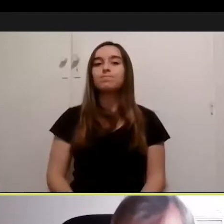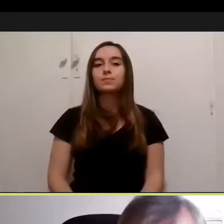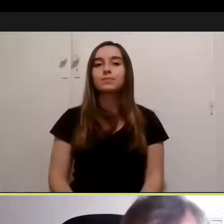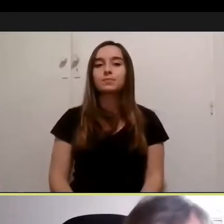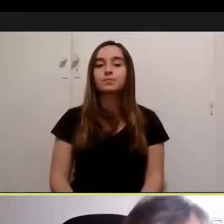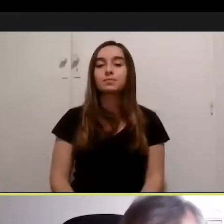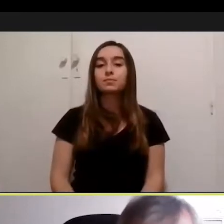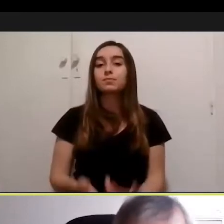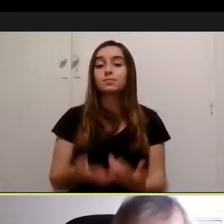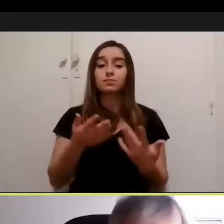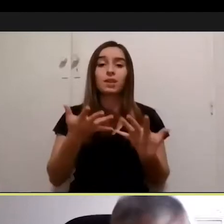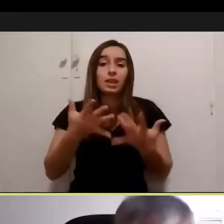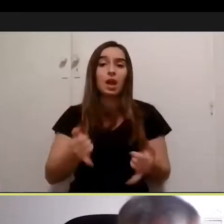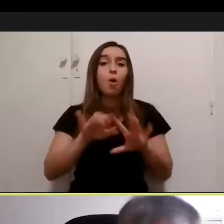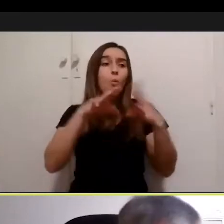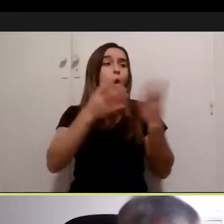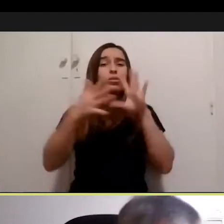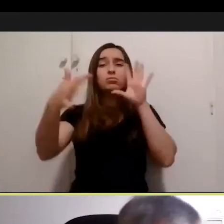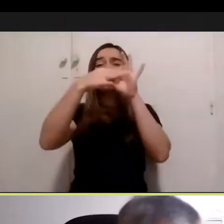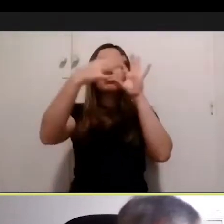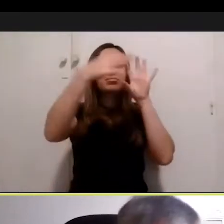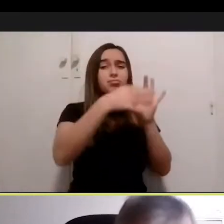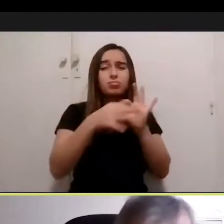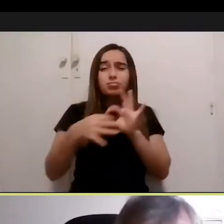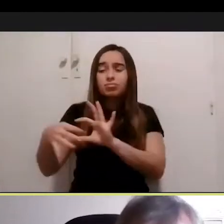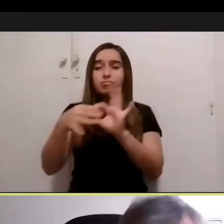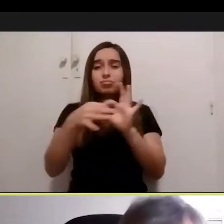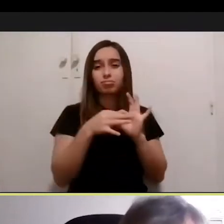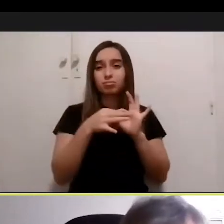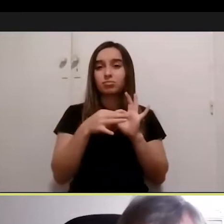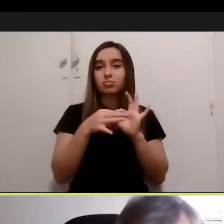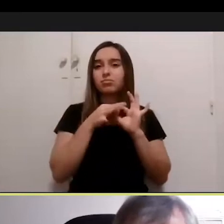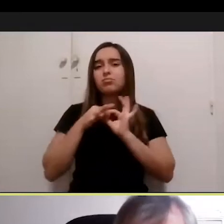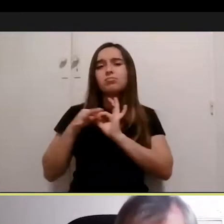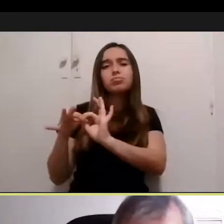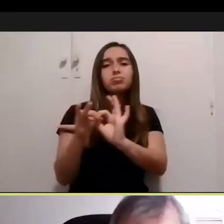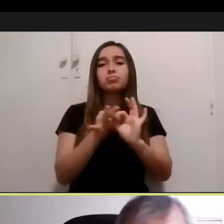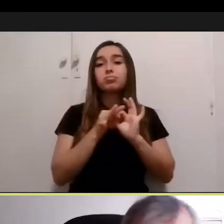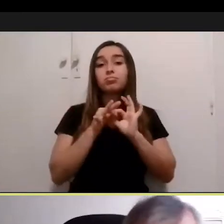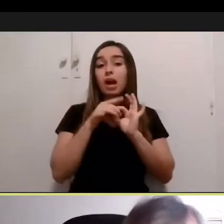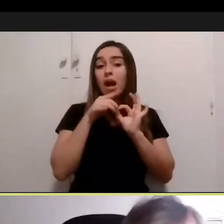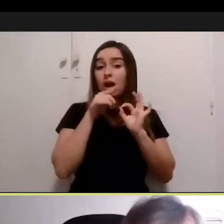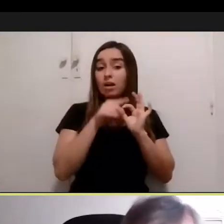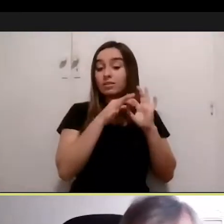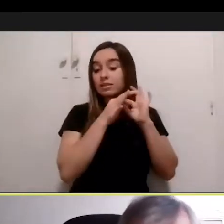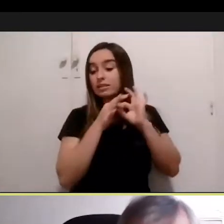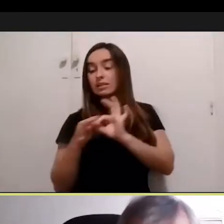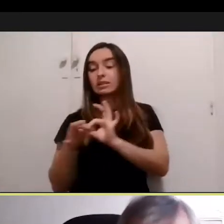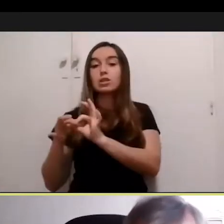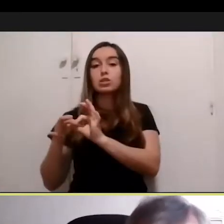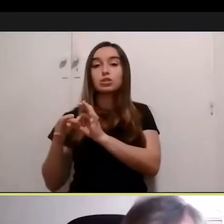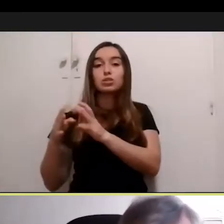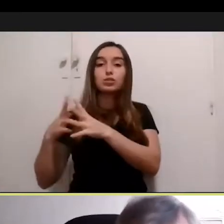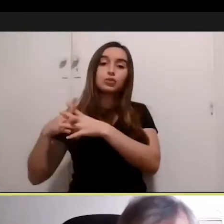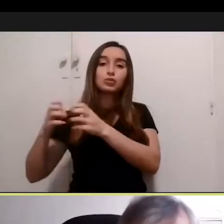interconnected world, which relies heavily on a robust infrastructure. As COVID